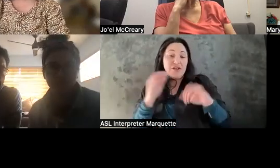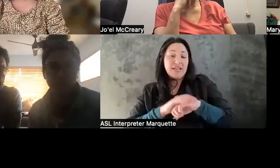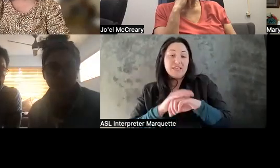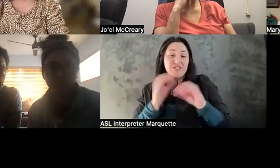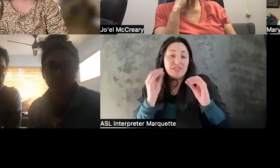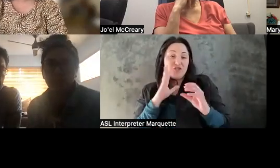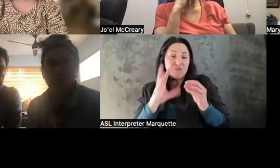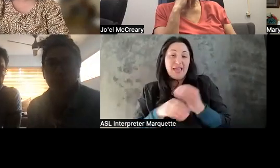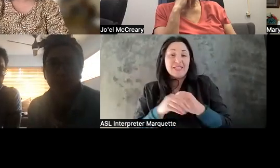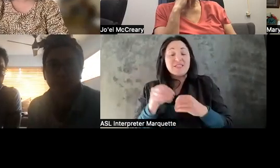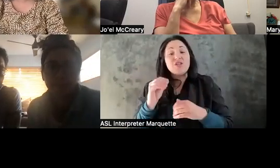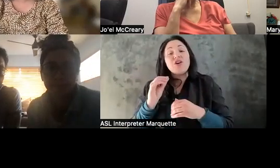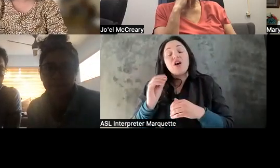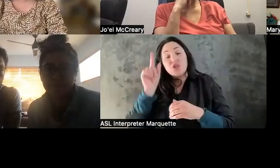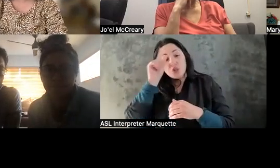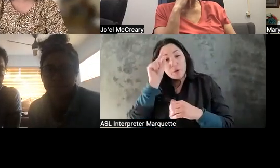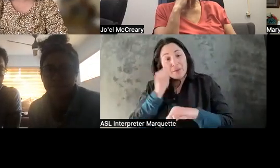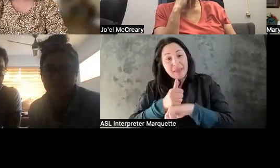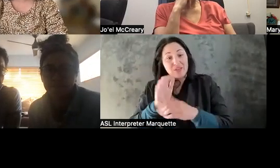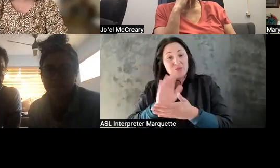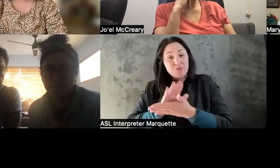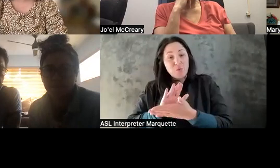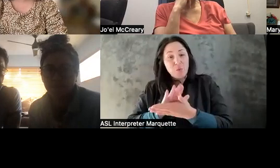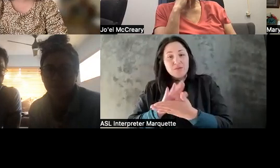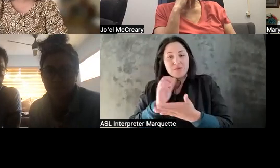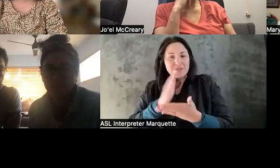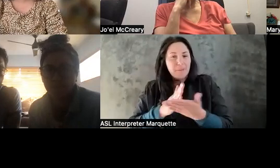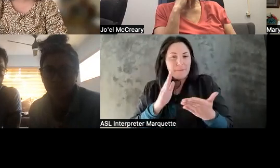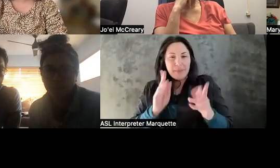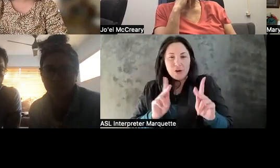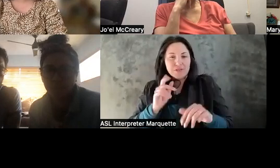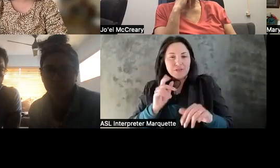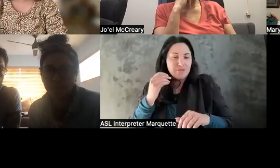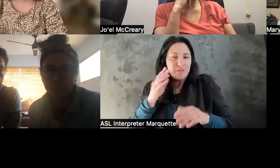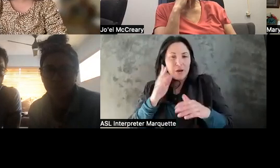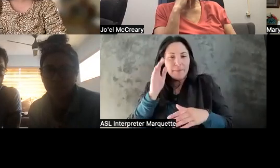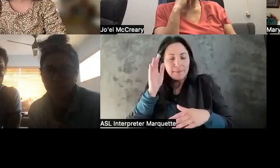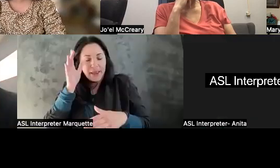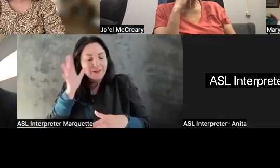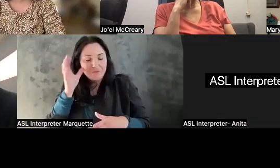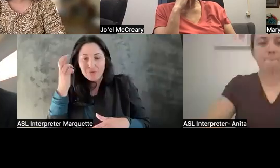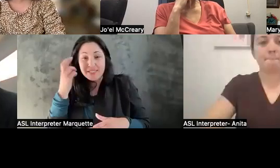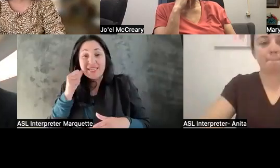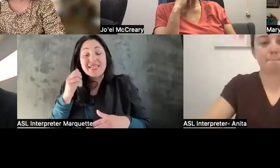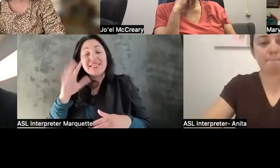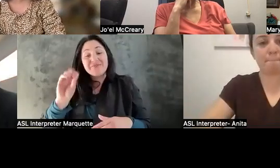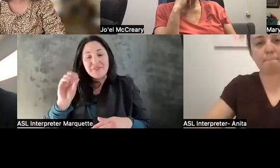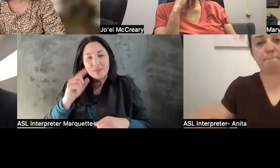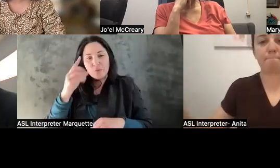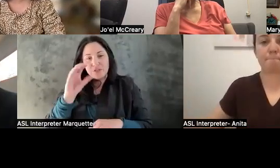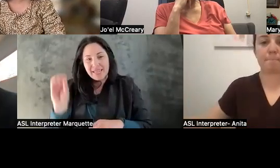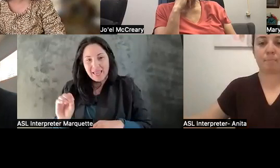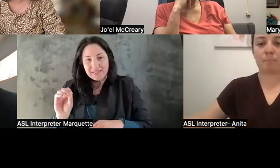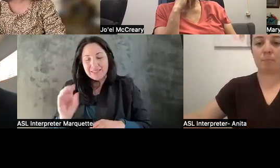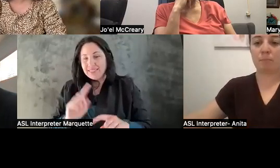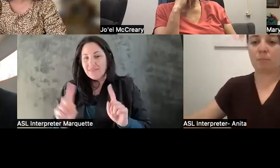it is a German-based school, I think it's important that some parents don't necessarily realize, but it is 50% English instruction. So the day does look different